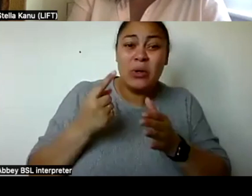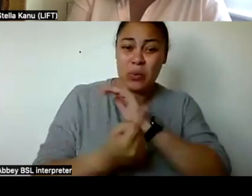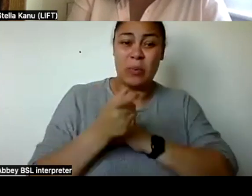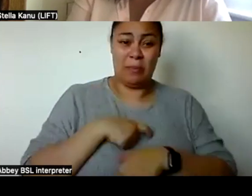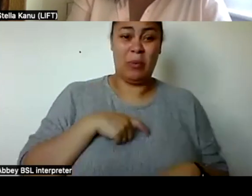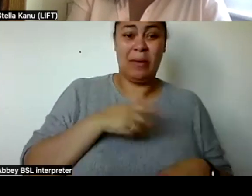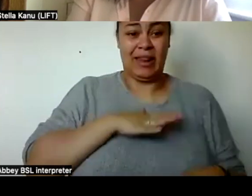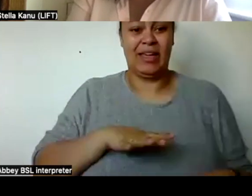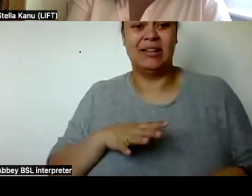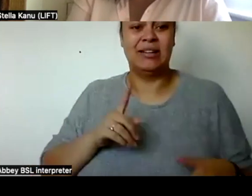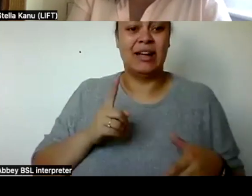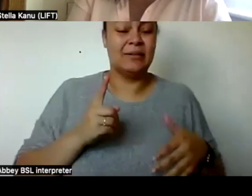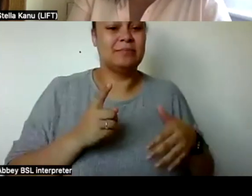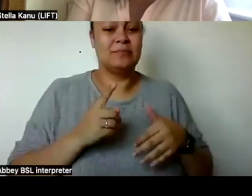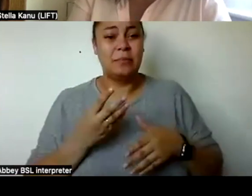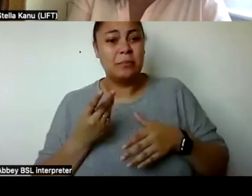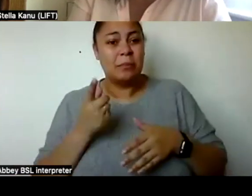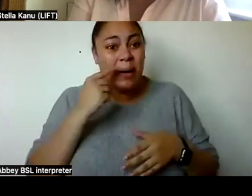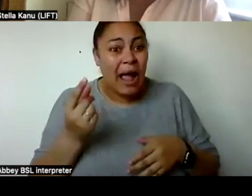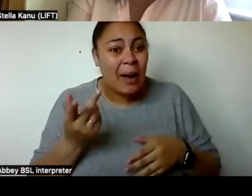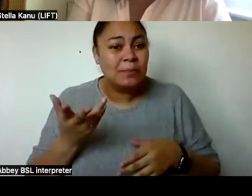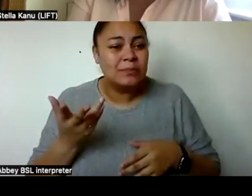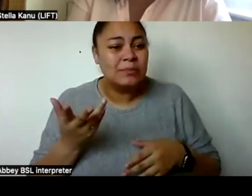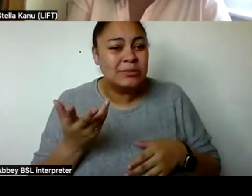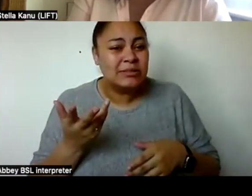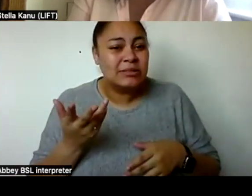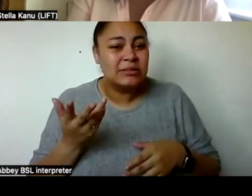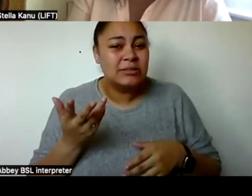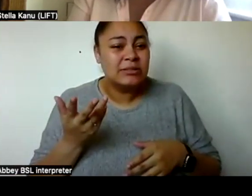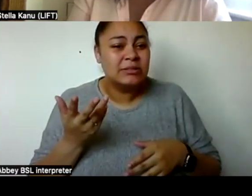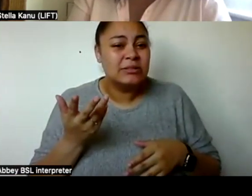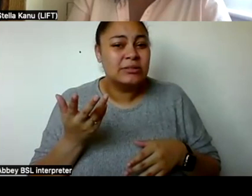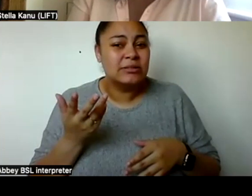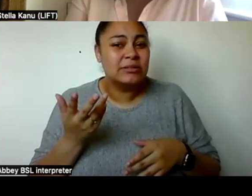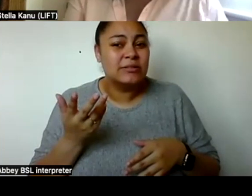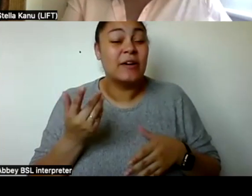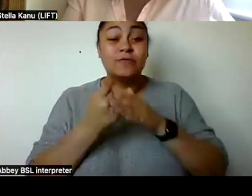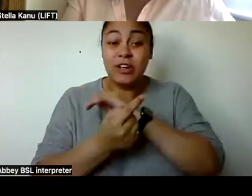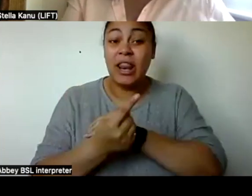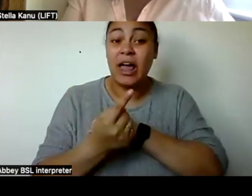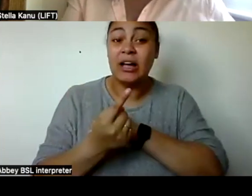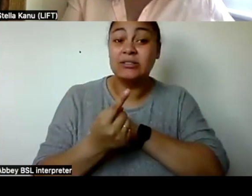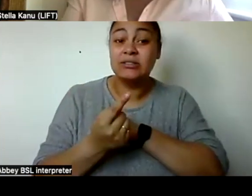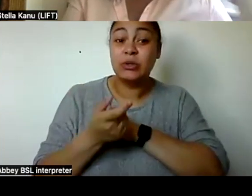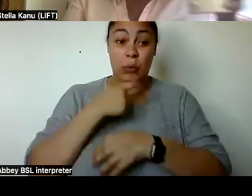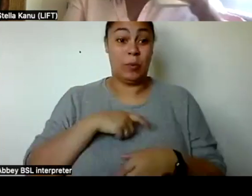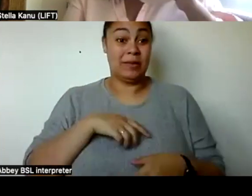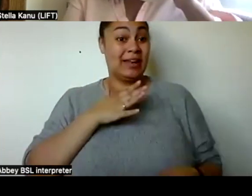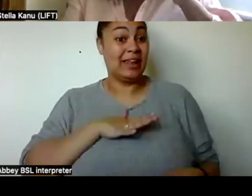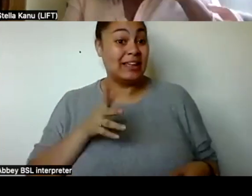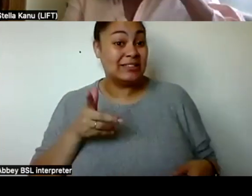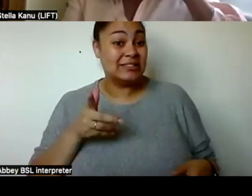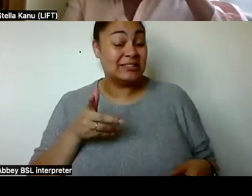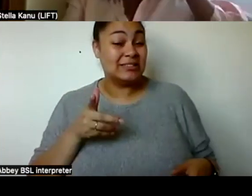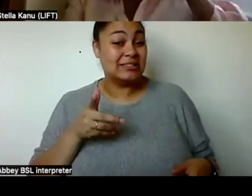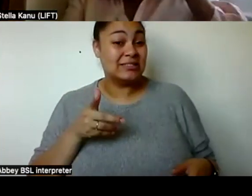what, you know, perhaps freelance futures, freelance humans might need, might